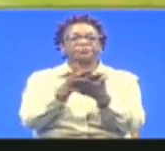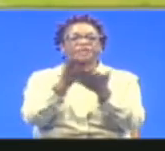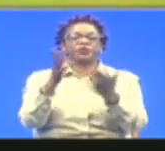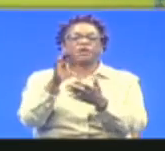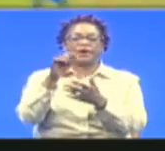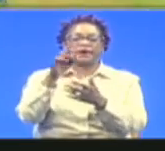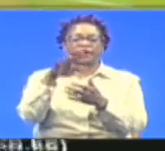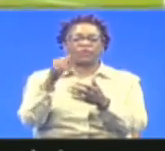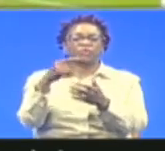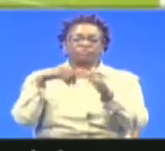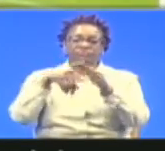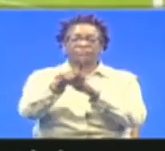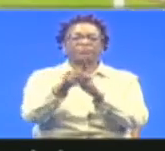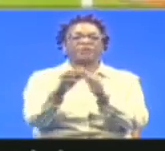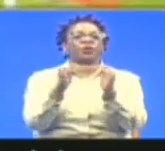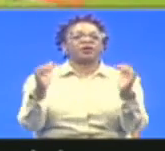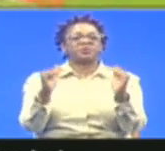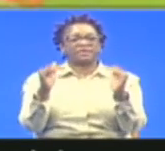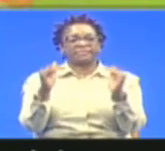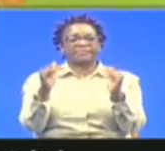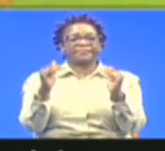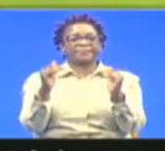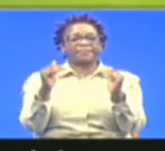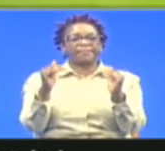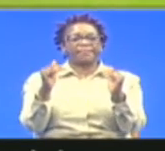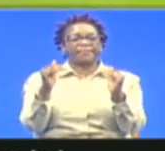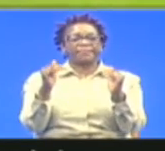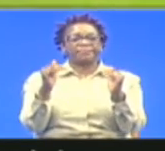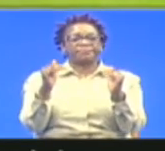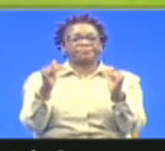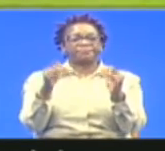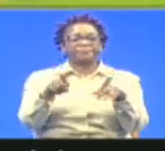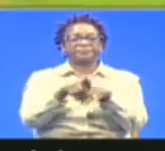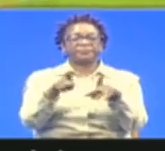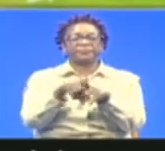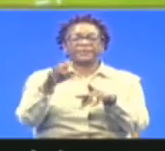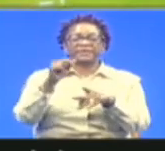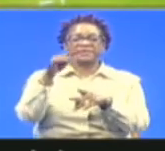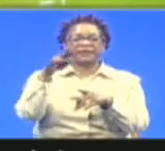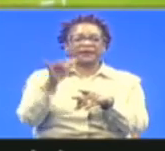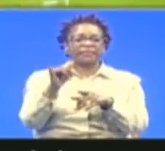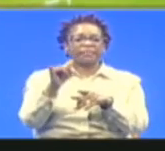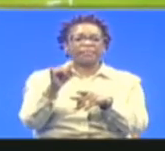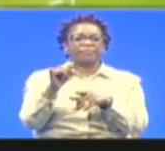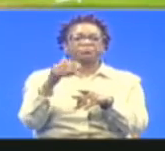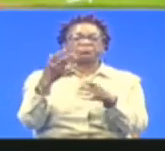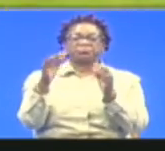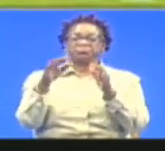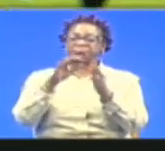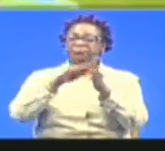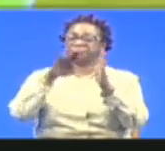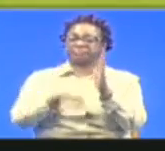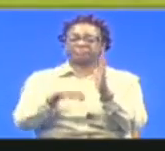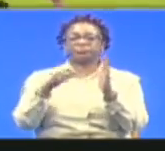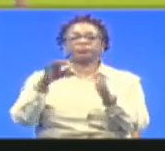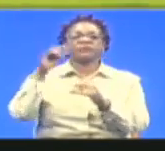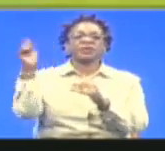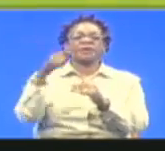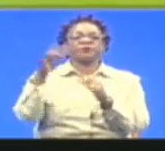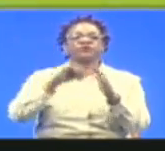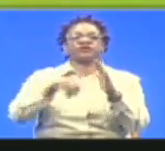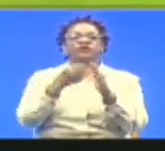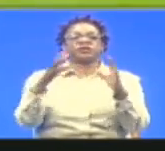scored a crucial equalizer. And coach Stanley Okumbi, fresh from being demoted from Harambee Stars to the junior team